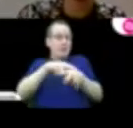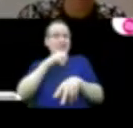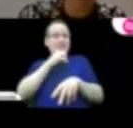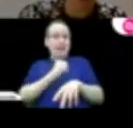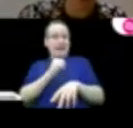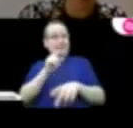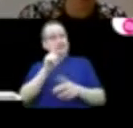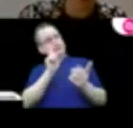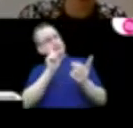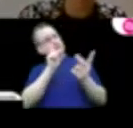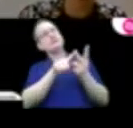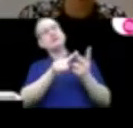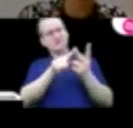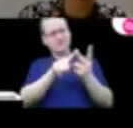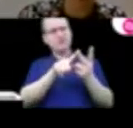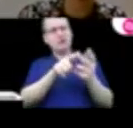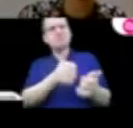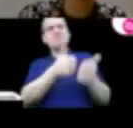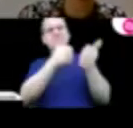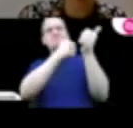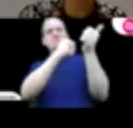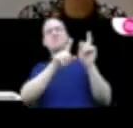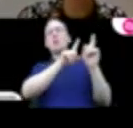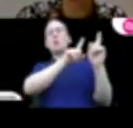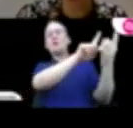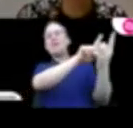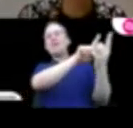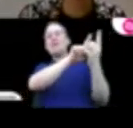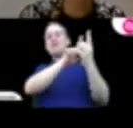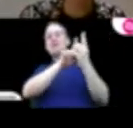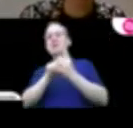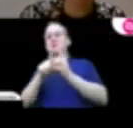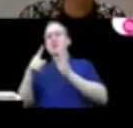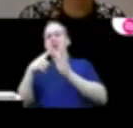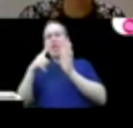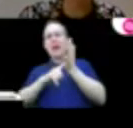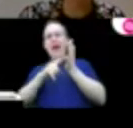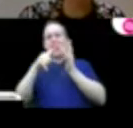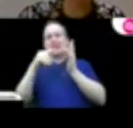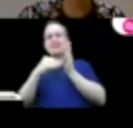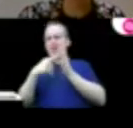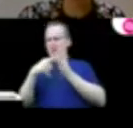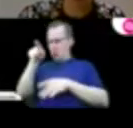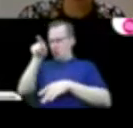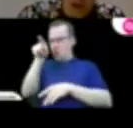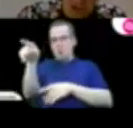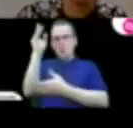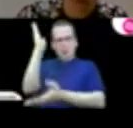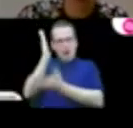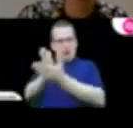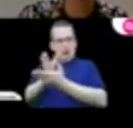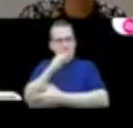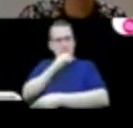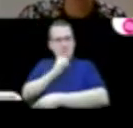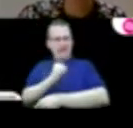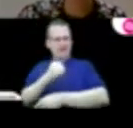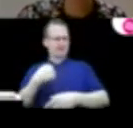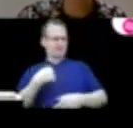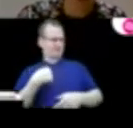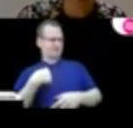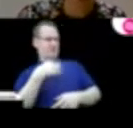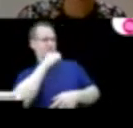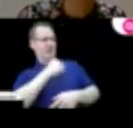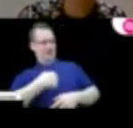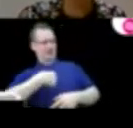policeman came and approached Eliza and accused her of being a man. And she denied it.